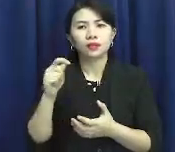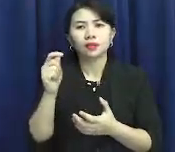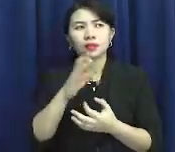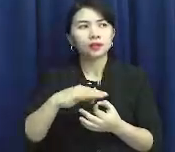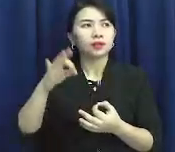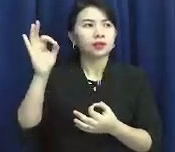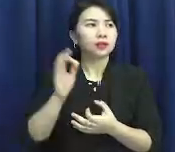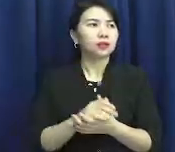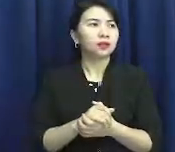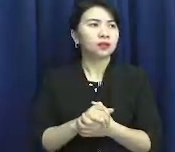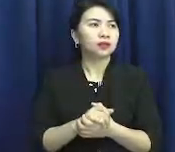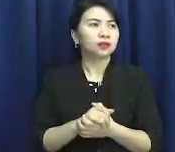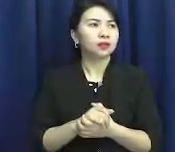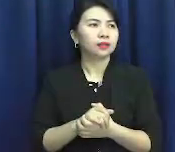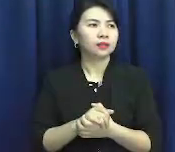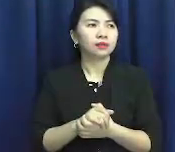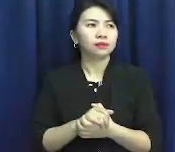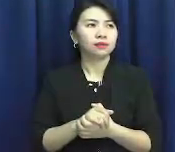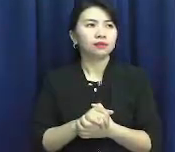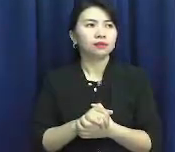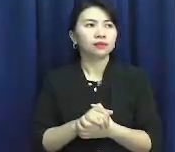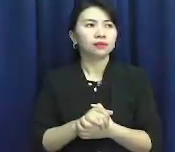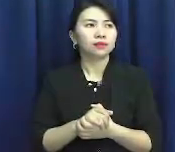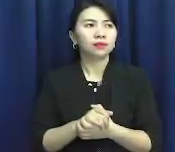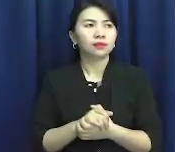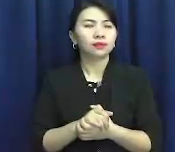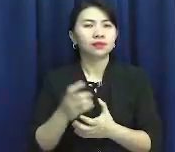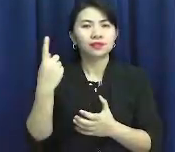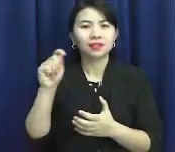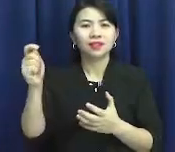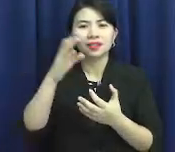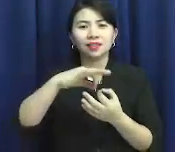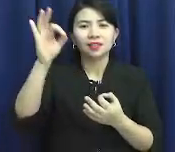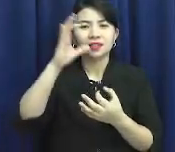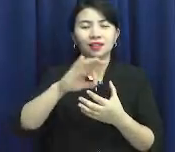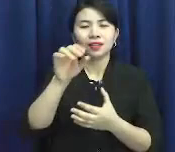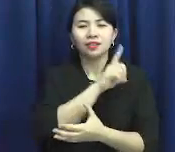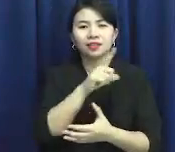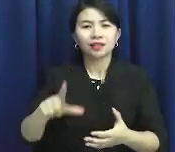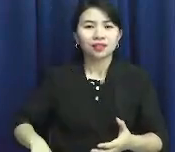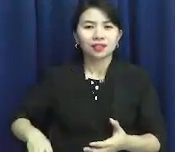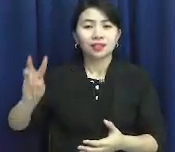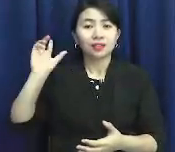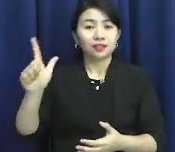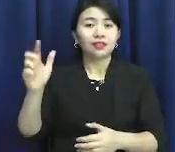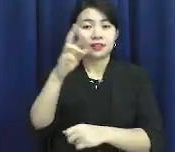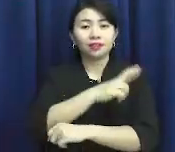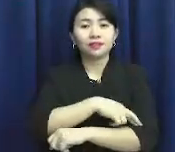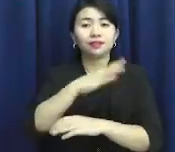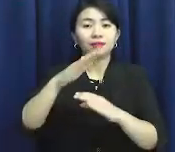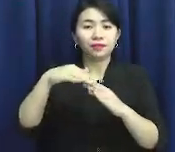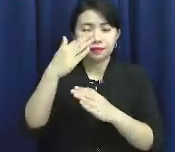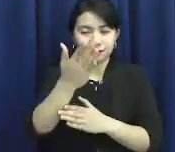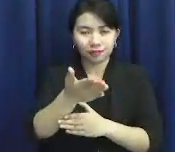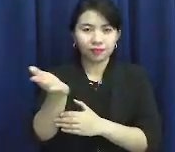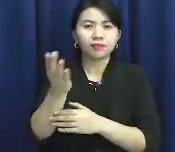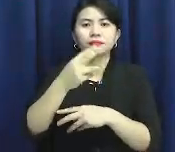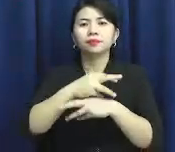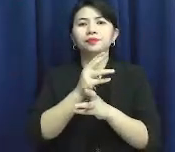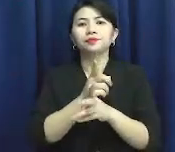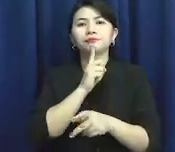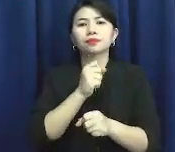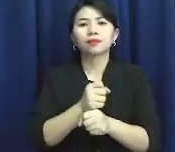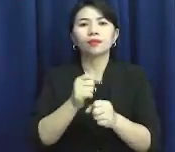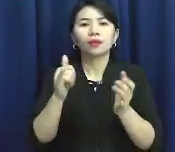may pumasok na amoy mula sa kusina. The Spirit of the Lord will rest upon you. Make sure that in